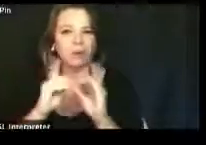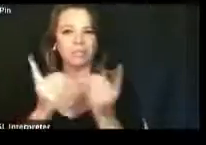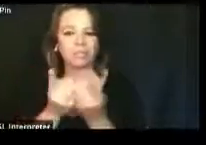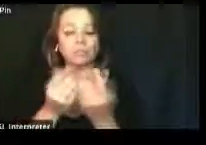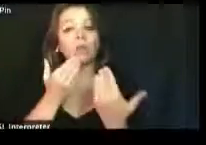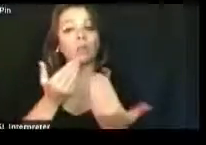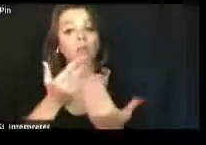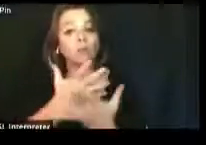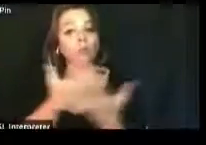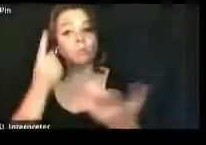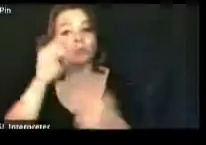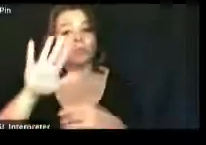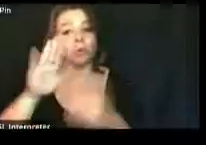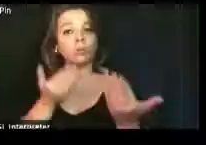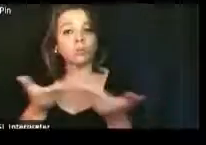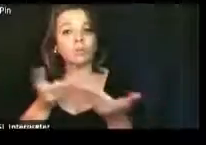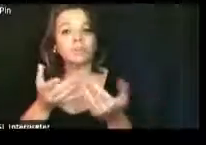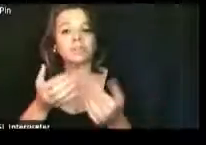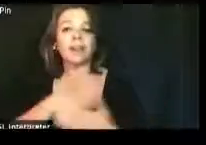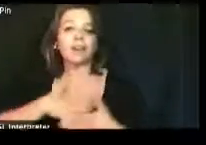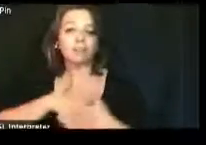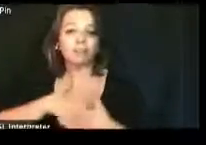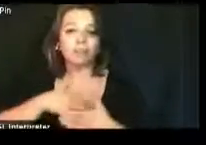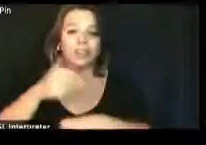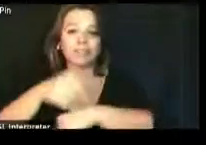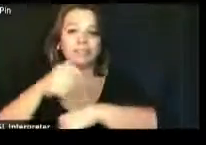service, and I appreciate the time to speak with you today.